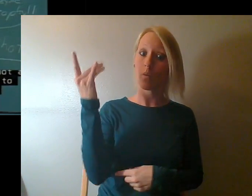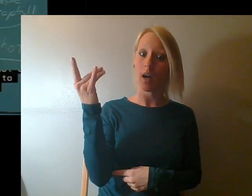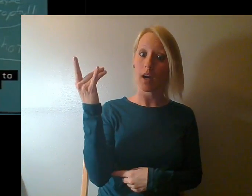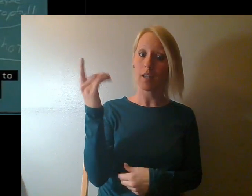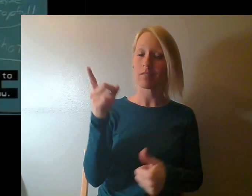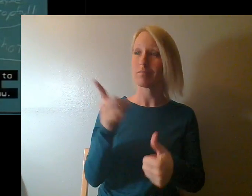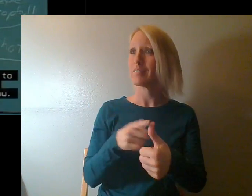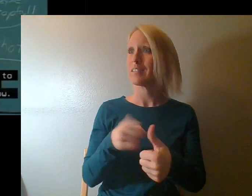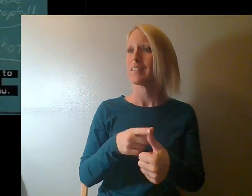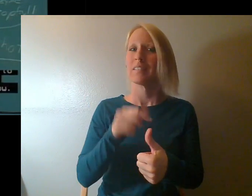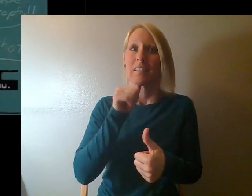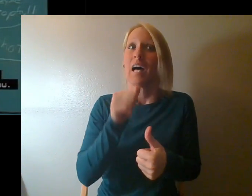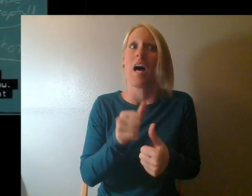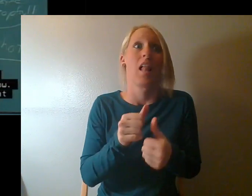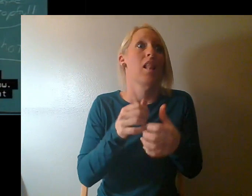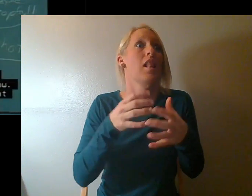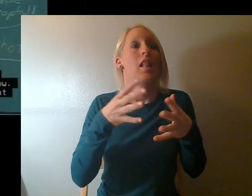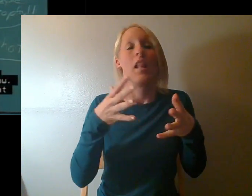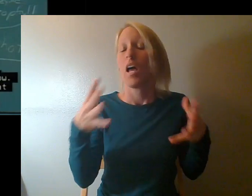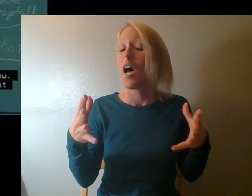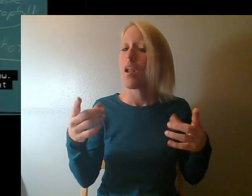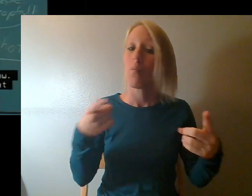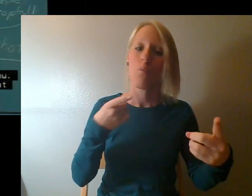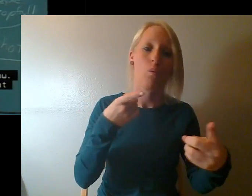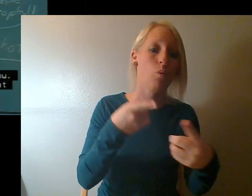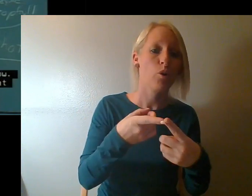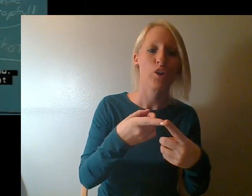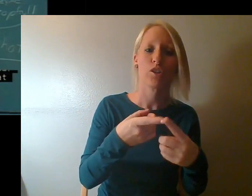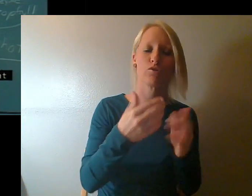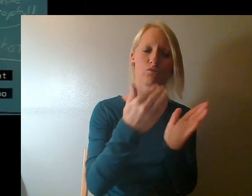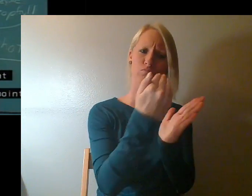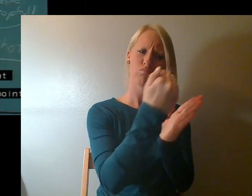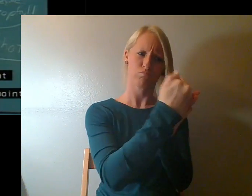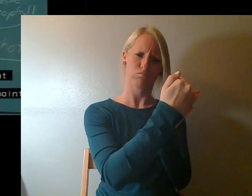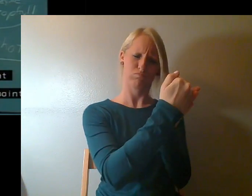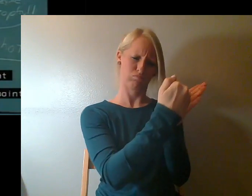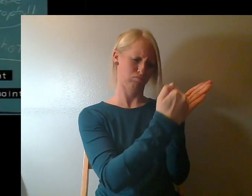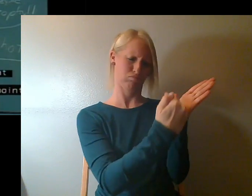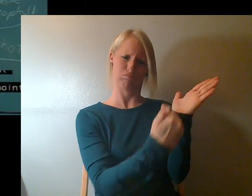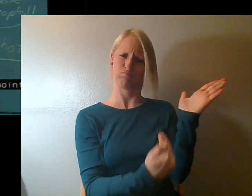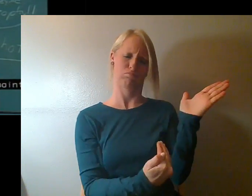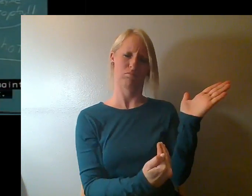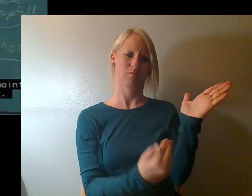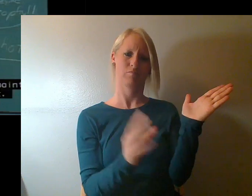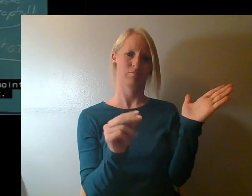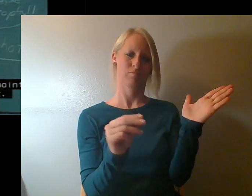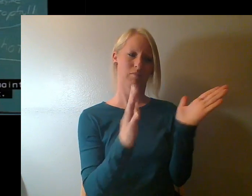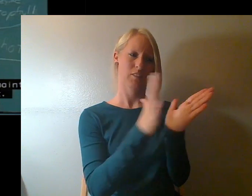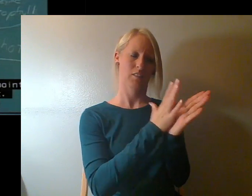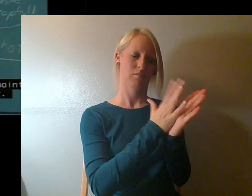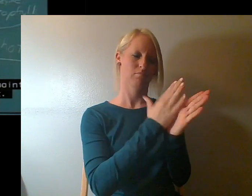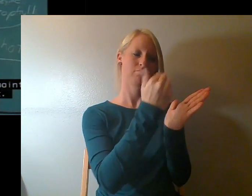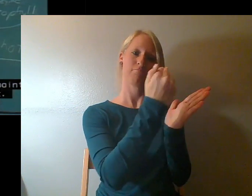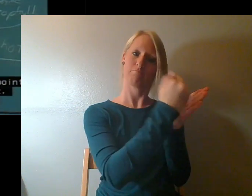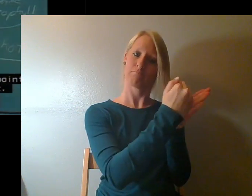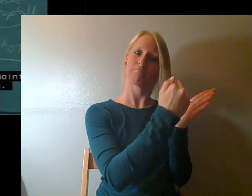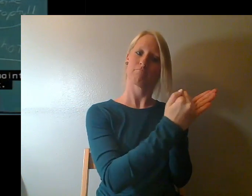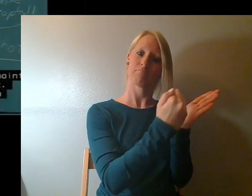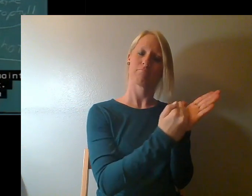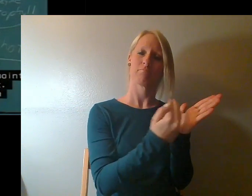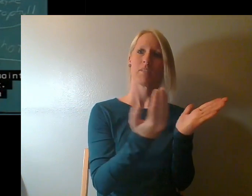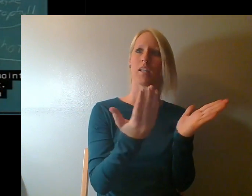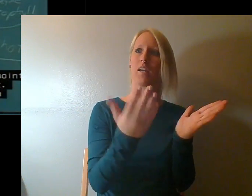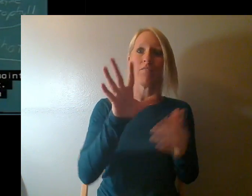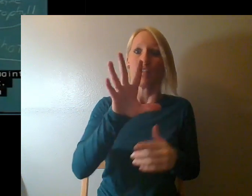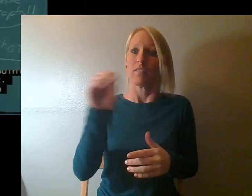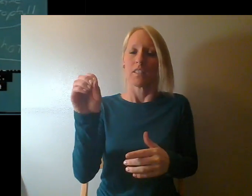you that right now. Okay, so you can all relax on that respect. It's not going to be a 50-point quiz or something like that. It'll probably be